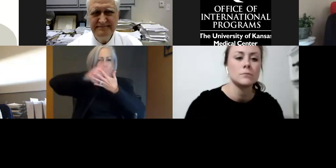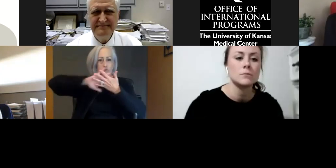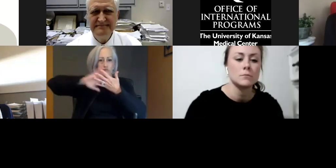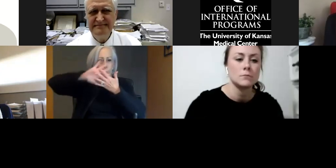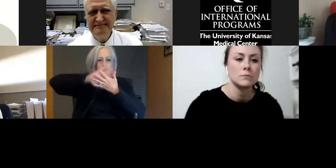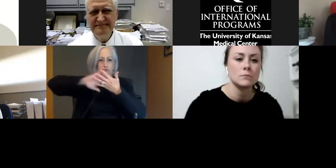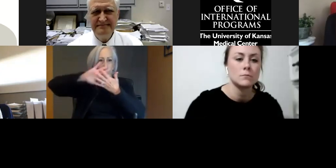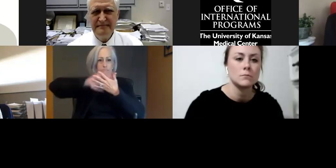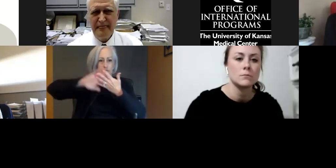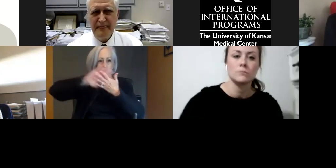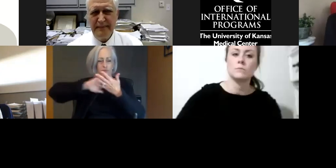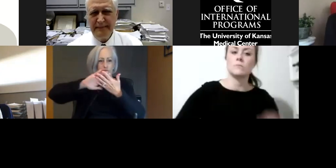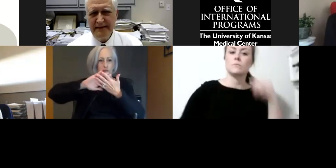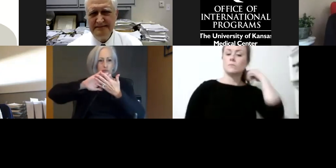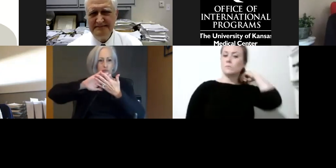that gives